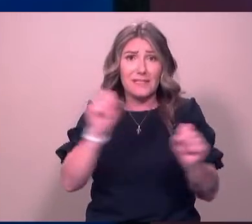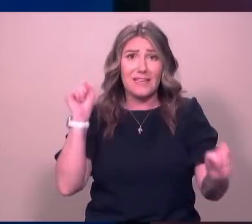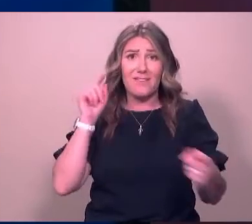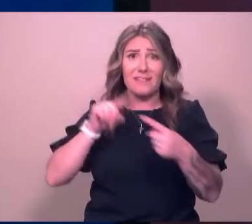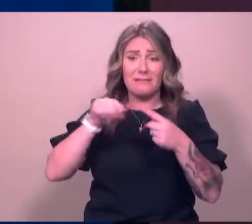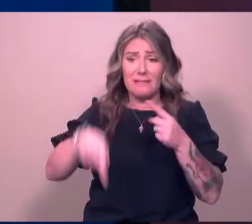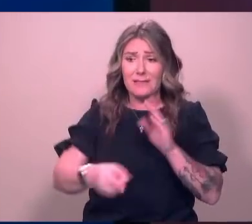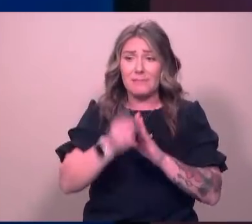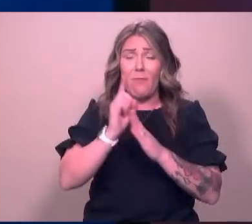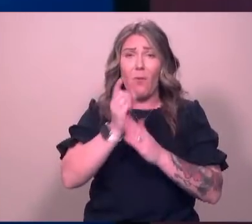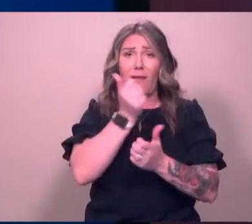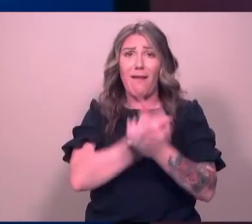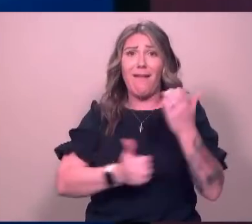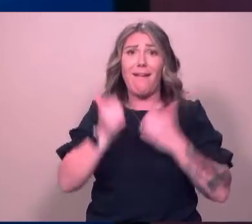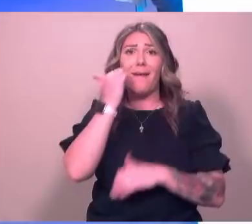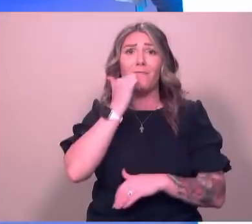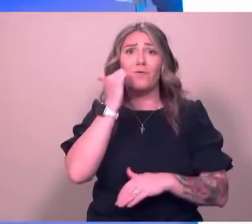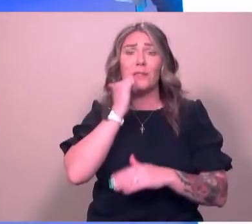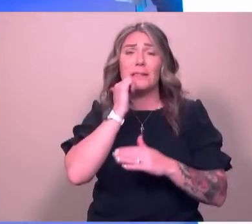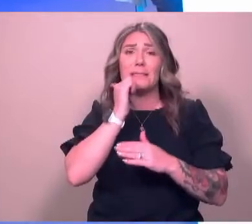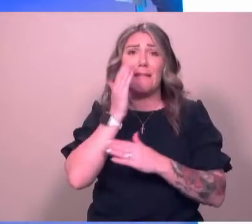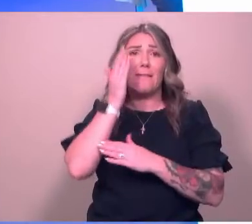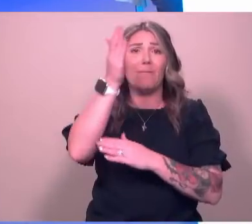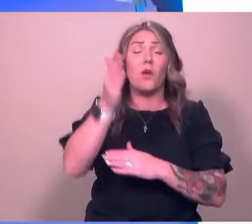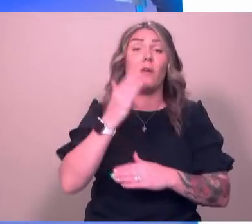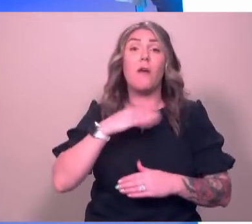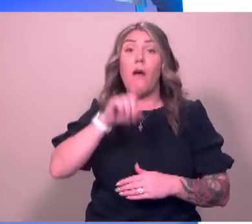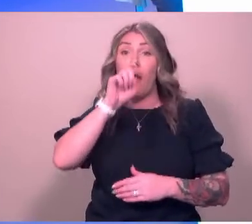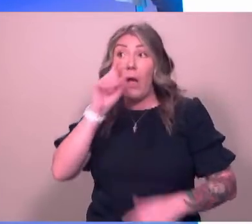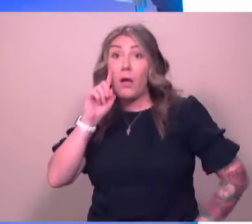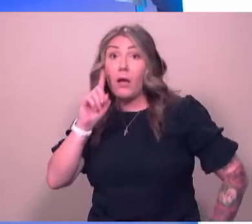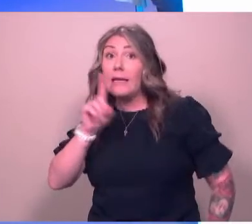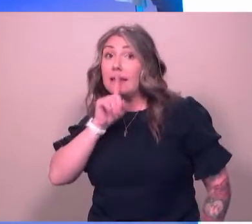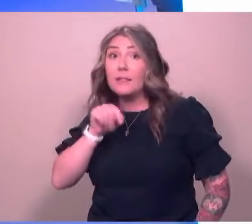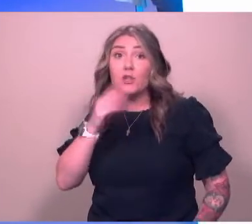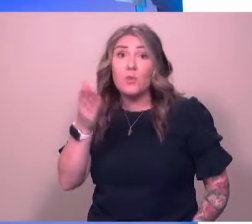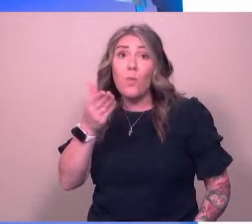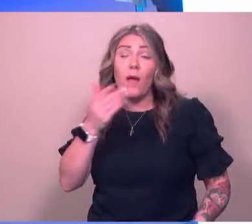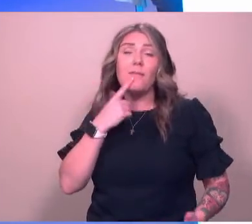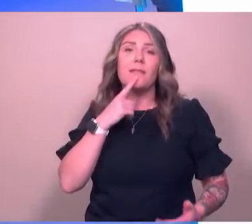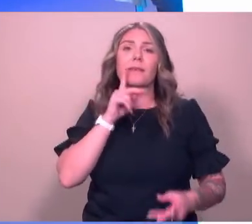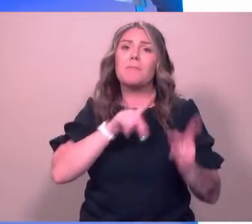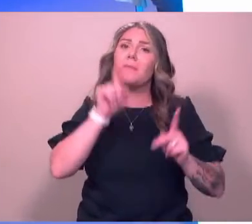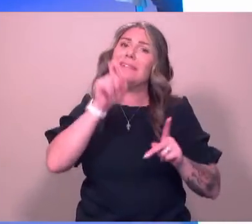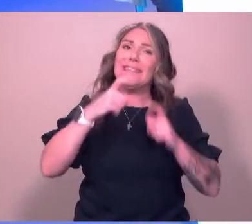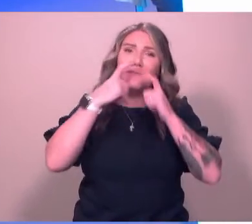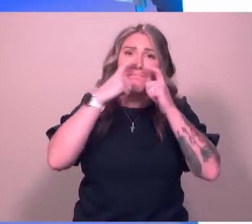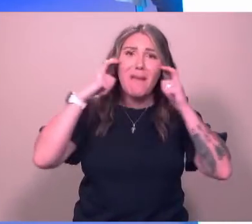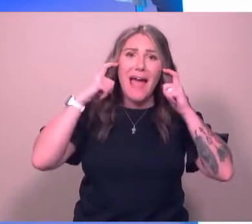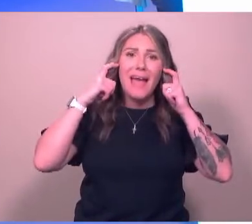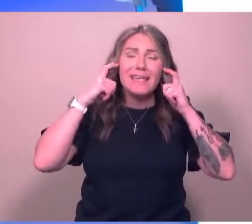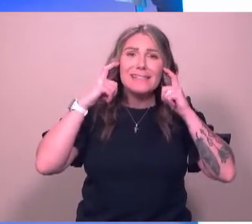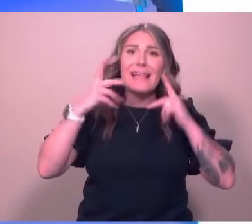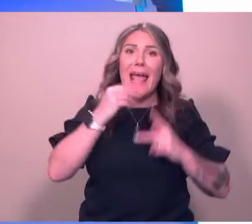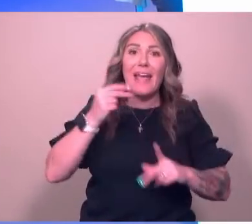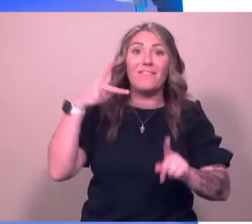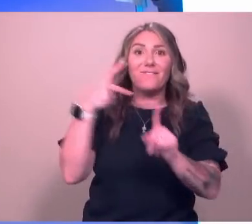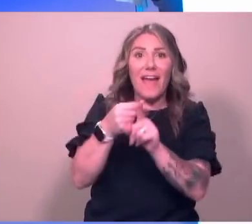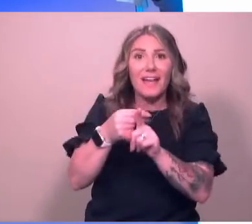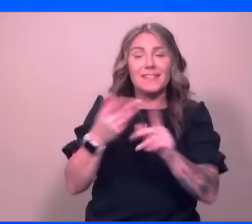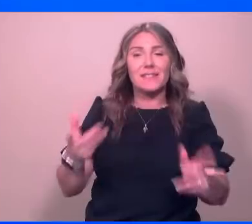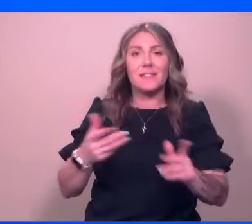every day going forward. Hawkeye, the answer is we need people to be in masks. Yeah. And we need people to be vaccinated.